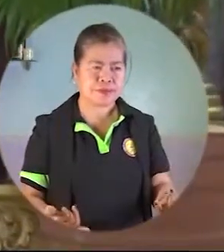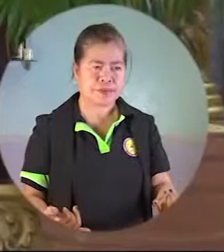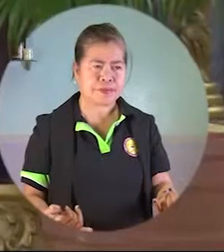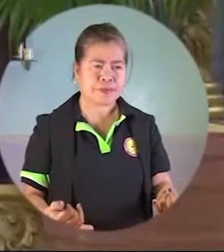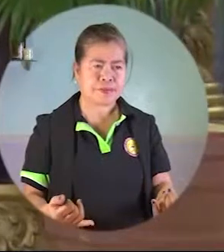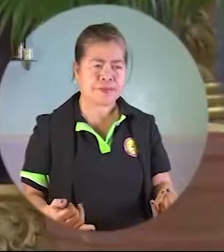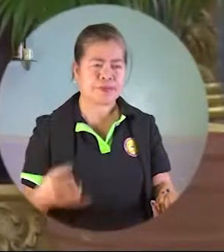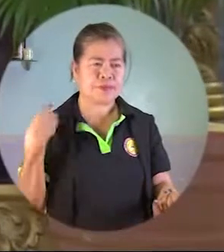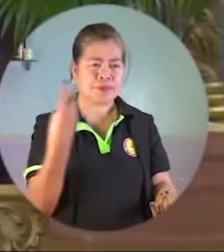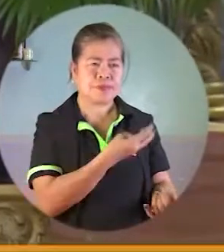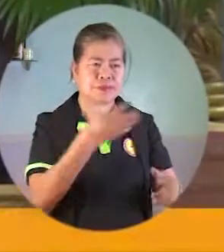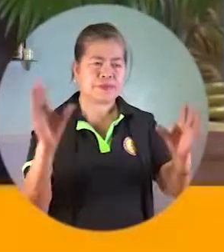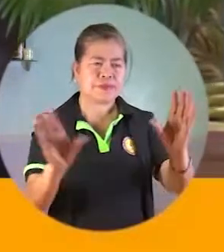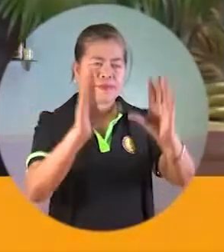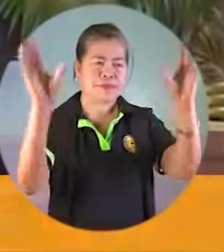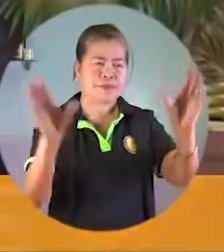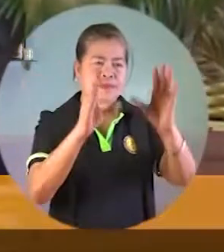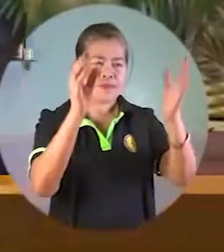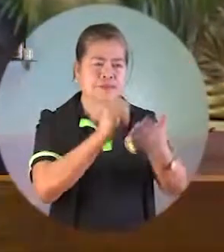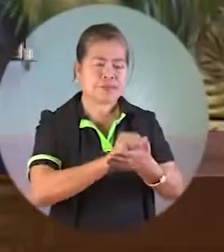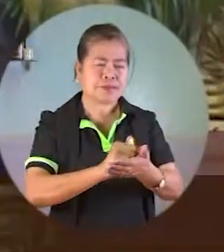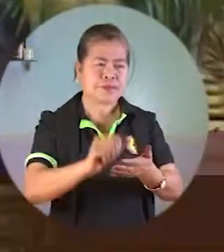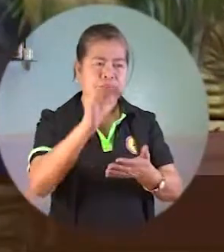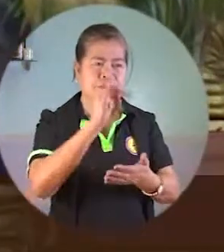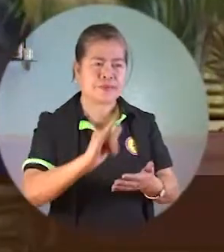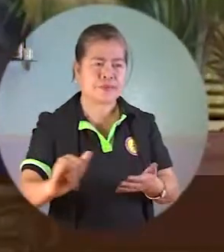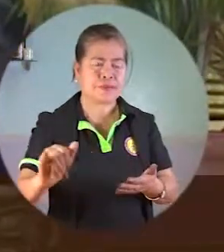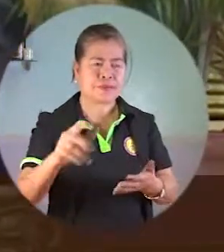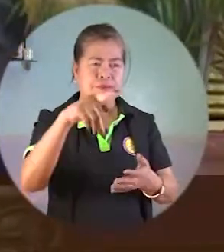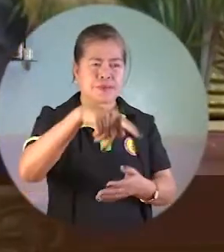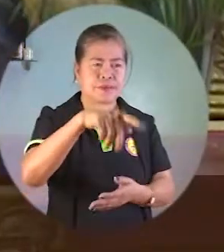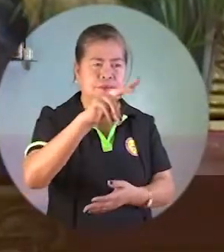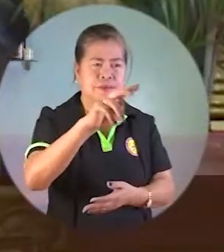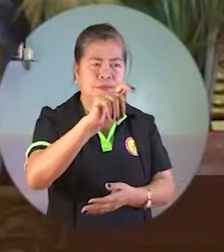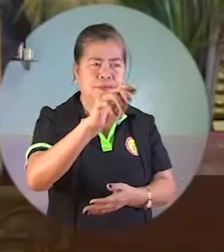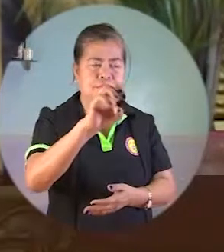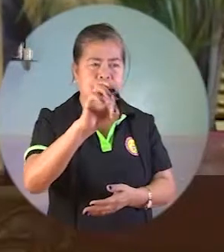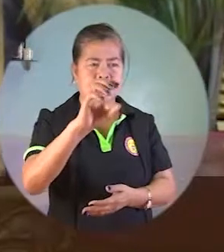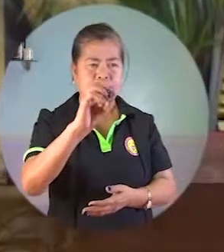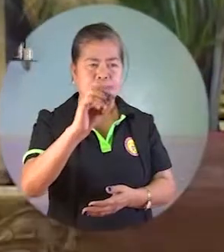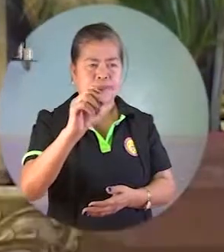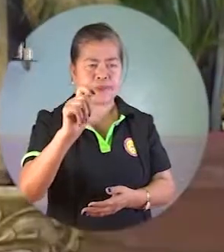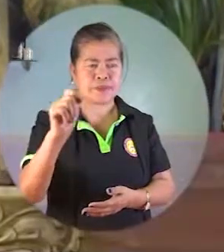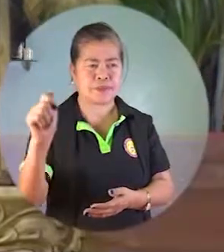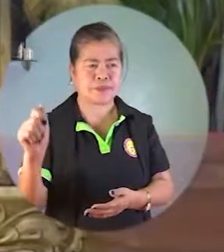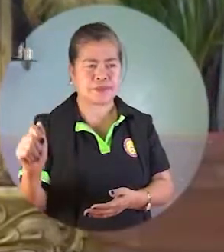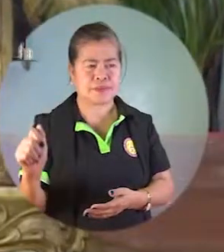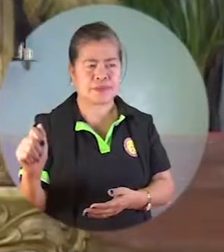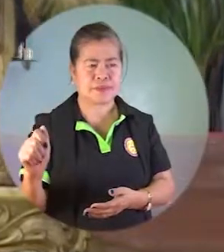Today, we celebrate the solemnity of Pentecost.